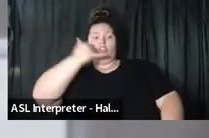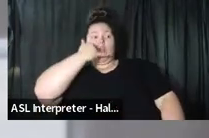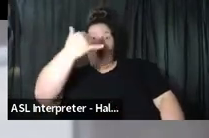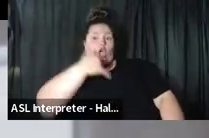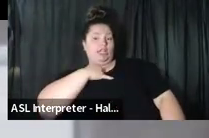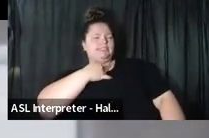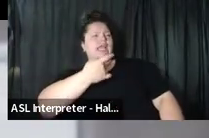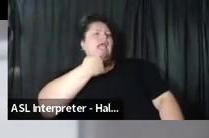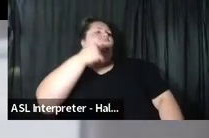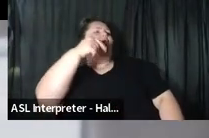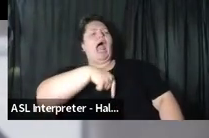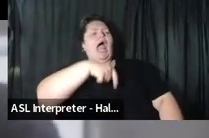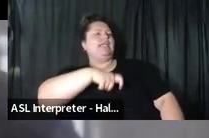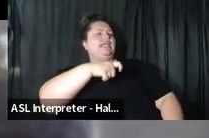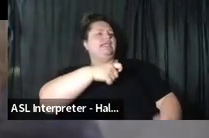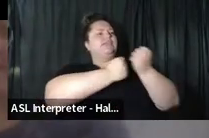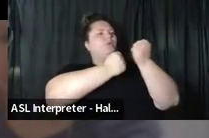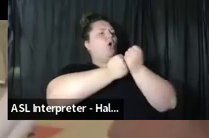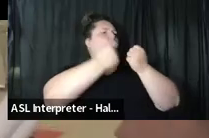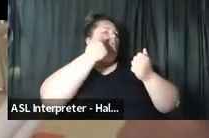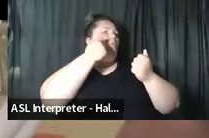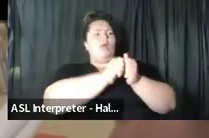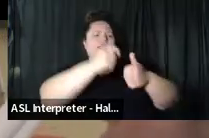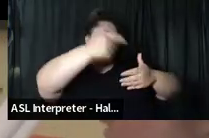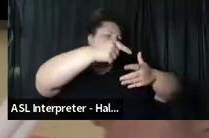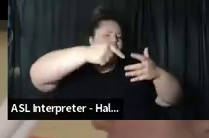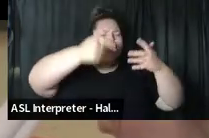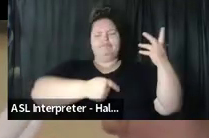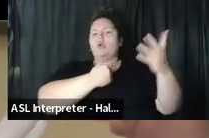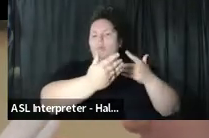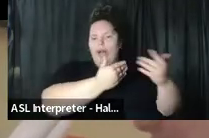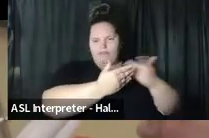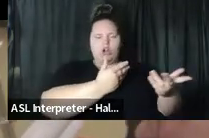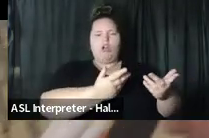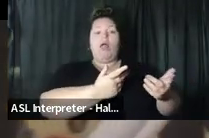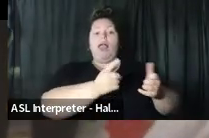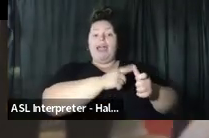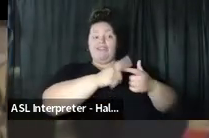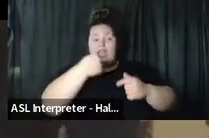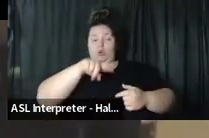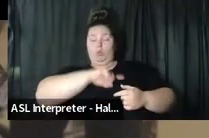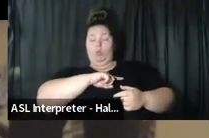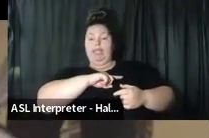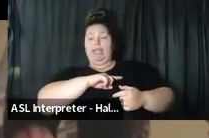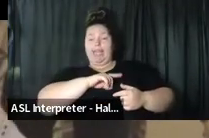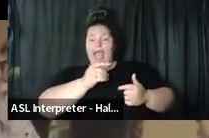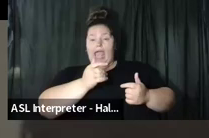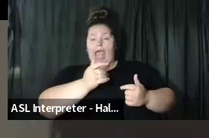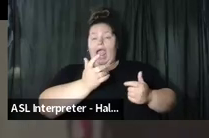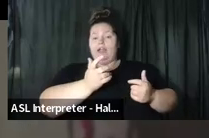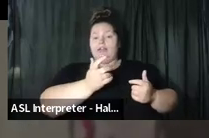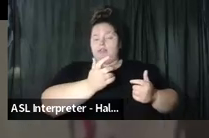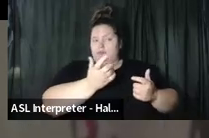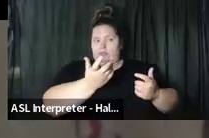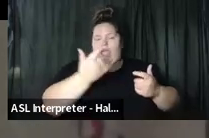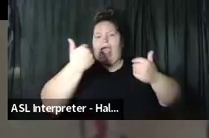C, whatever it might be. And then we will get them hooked up with the appropriate specialists based on what they're telling us they need help with. And we can talk